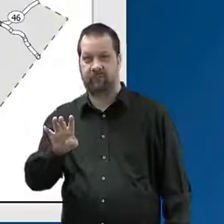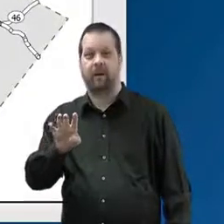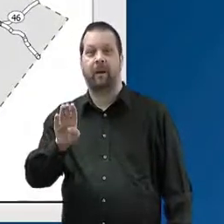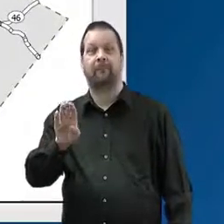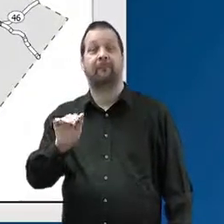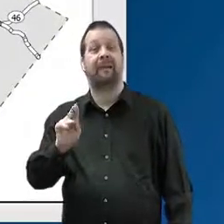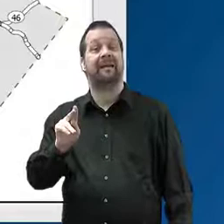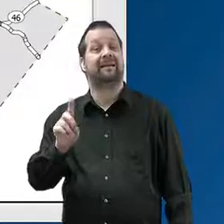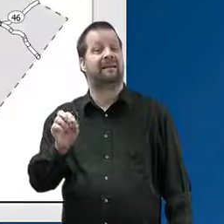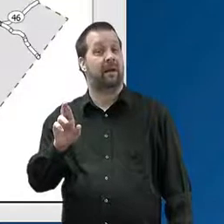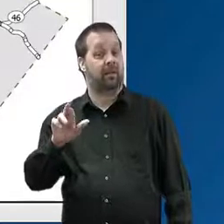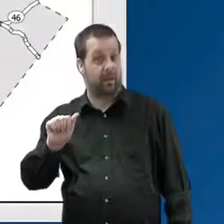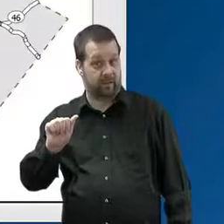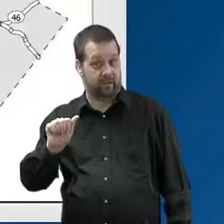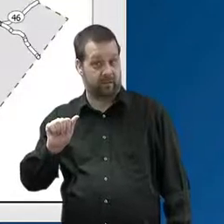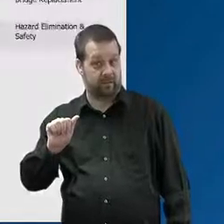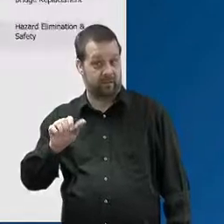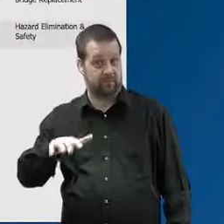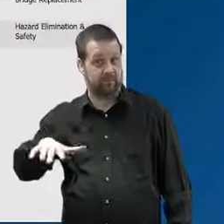highlighted in orange.